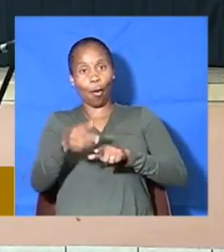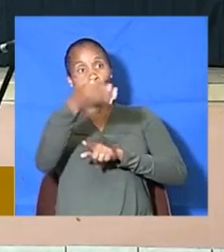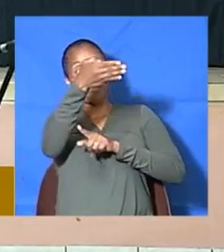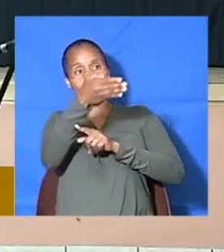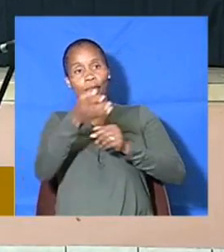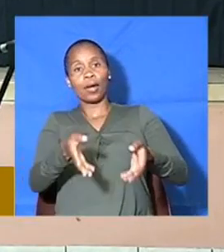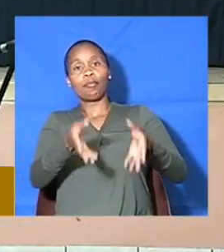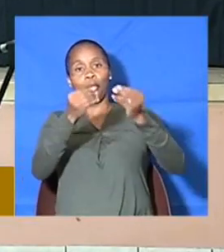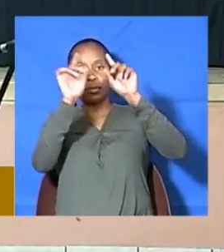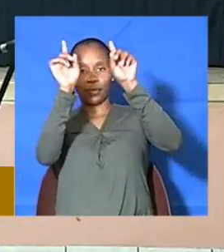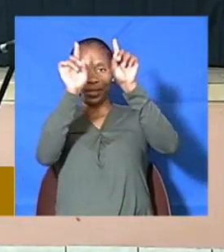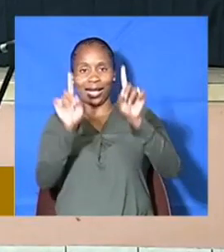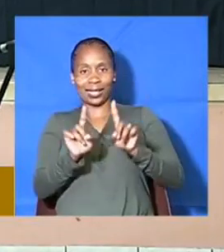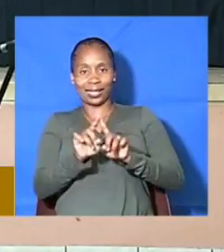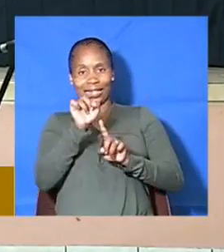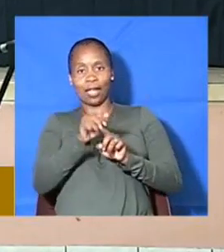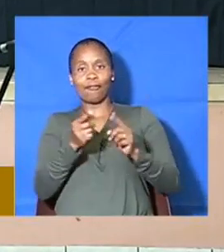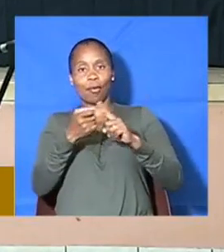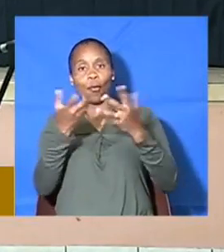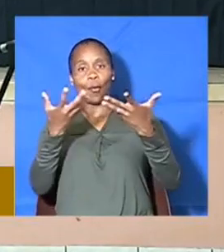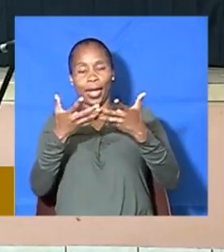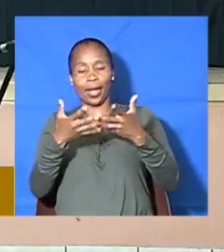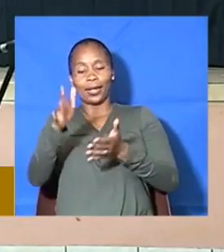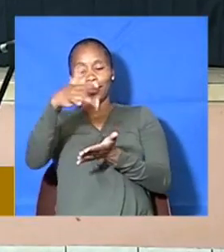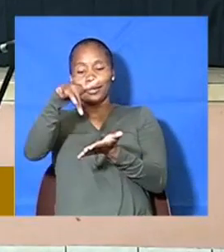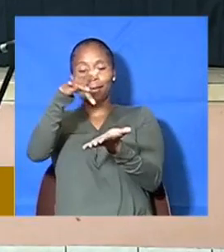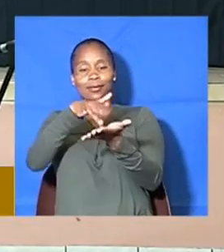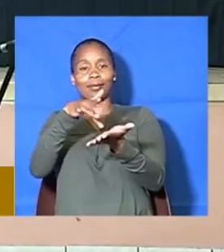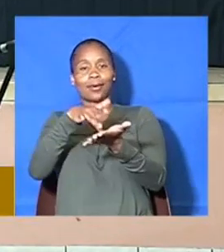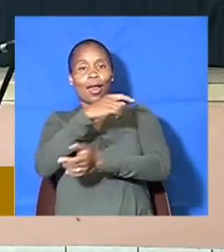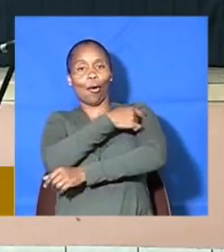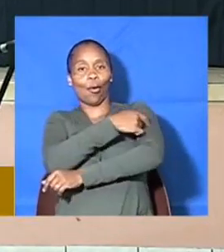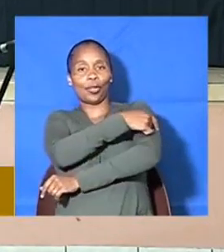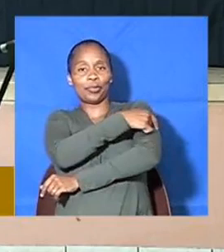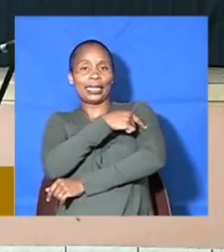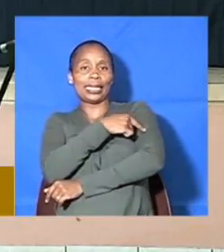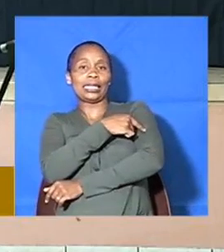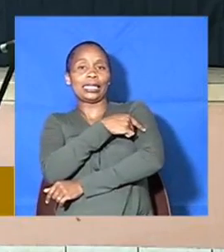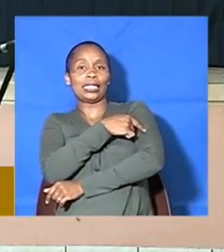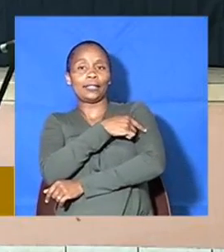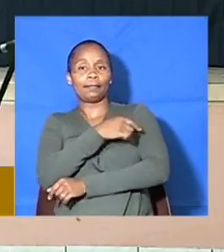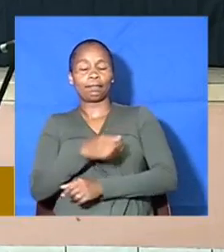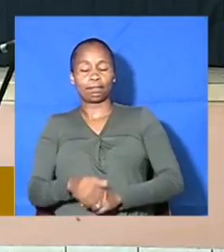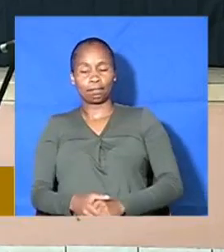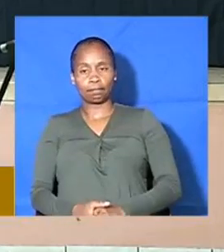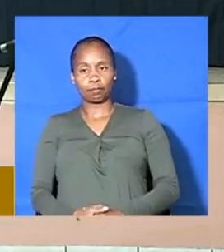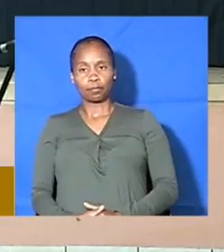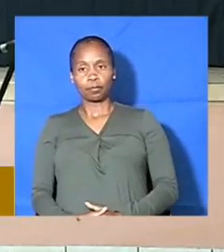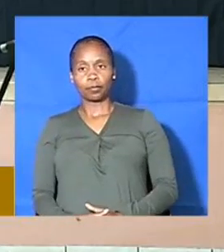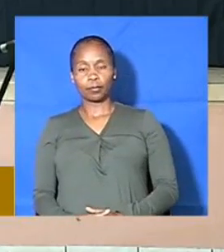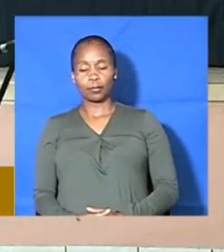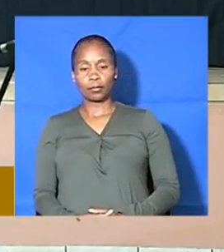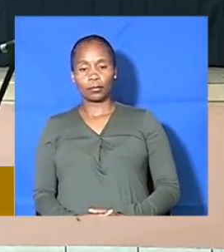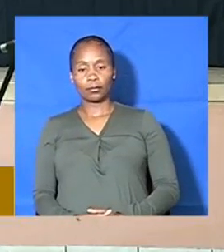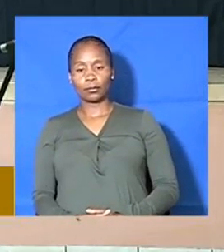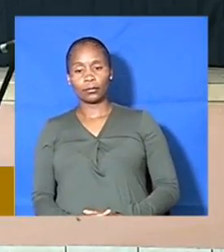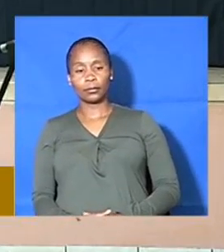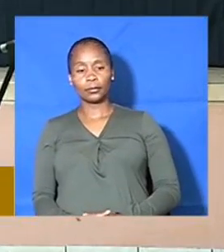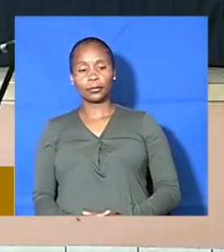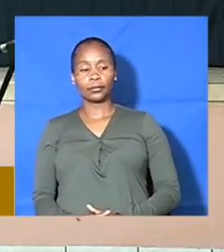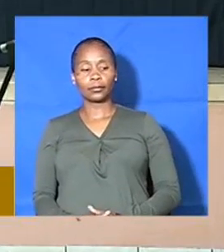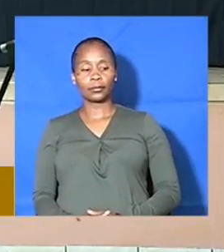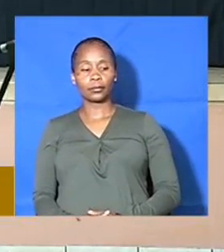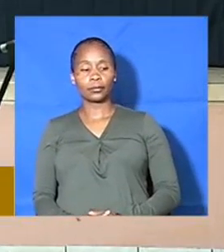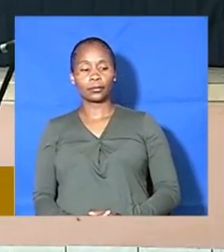are they, who is going to be born tomorrow, also to be registered, because it envisages a